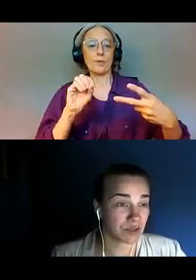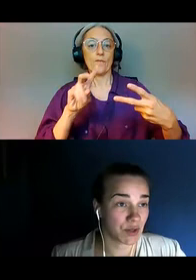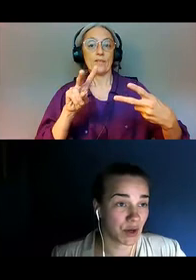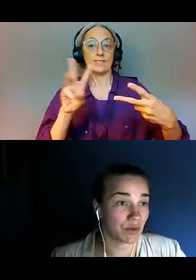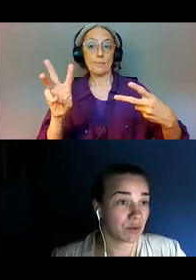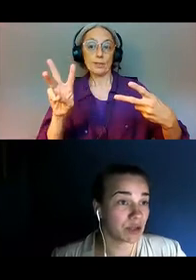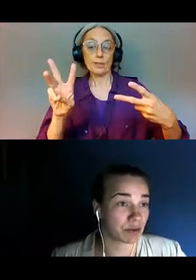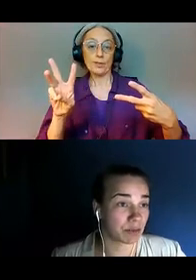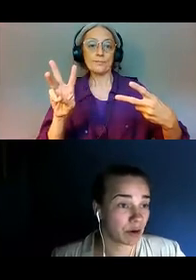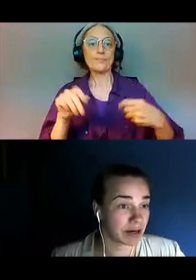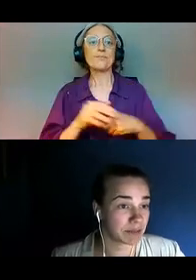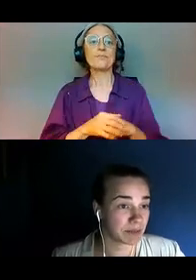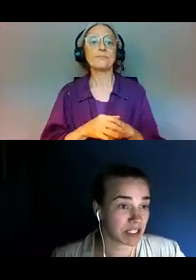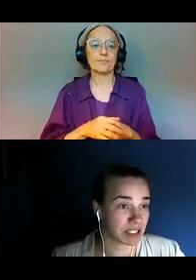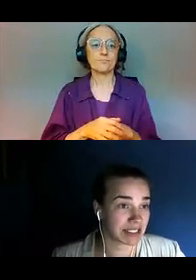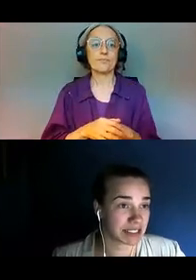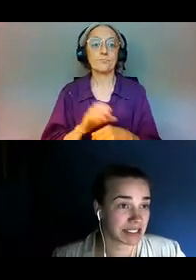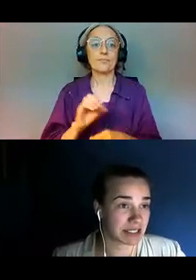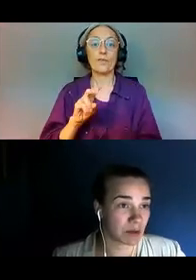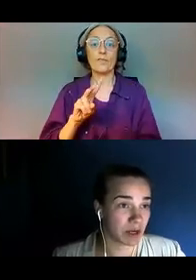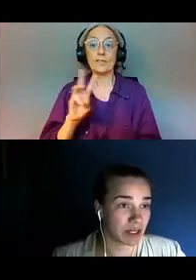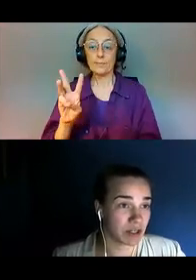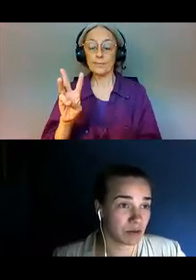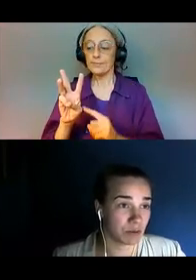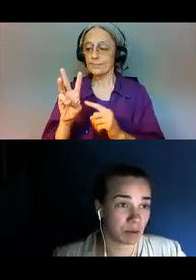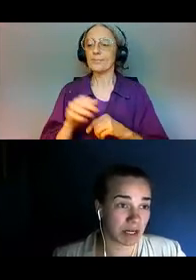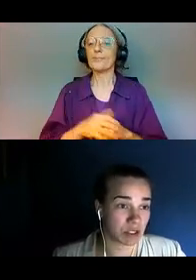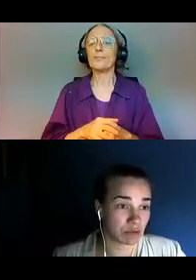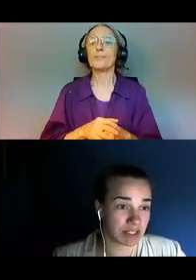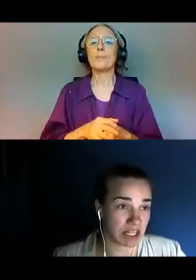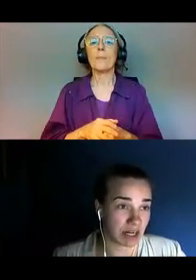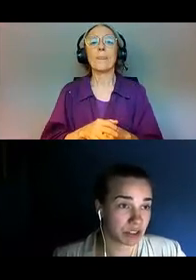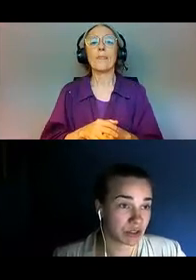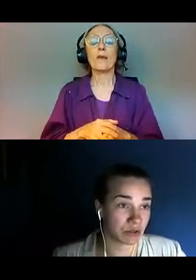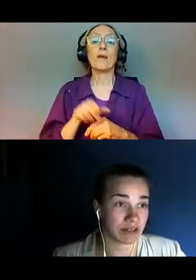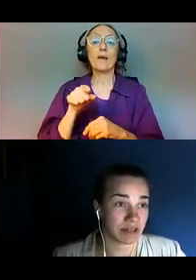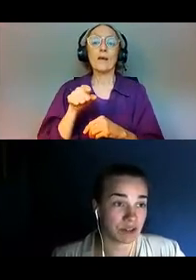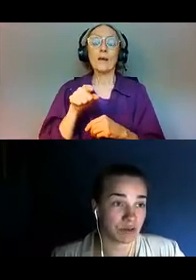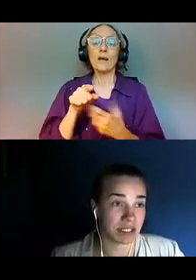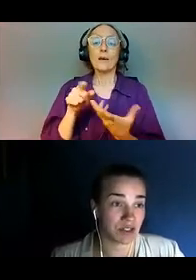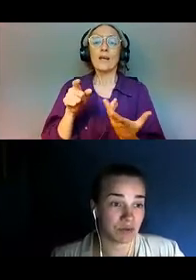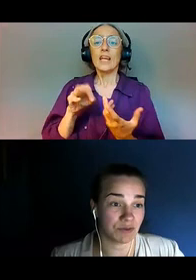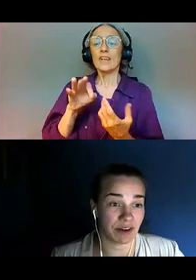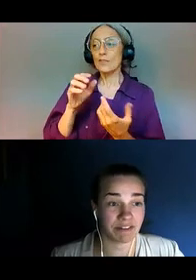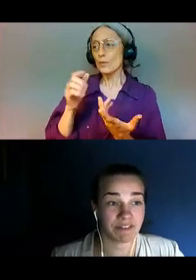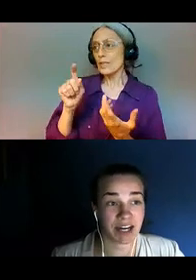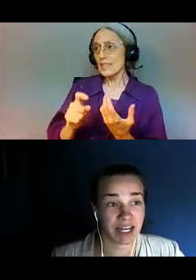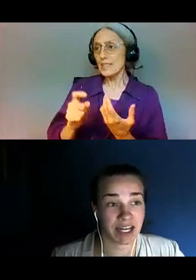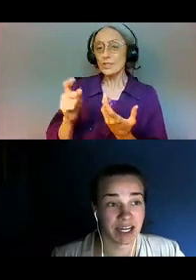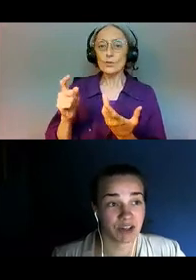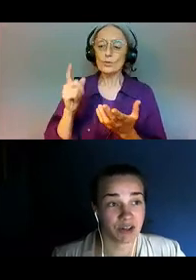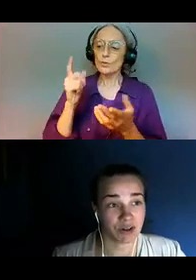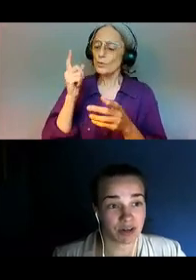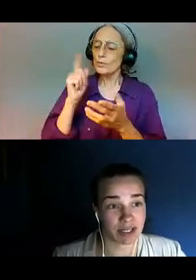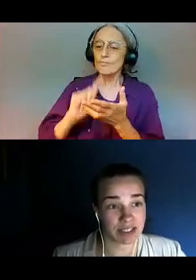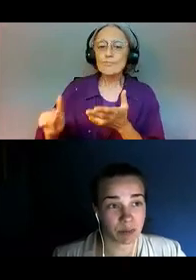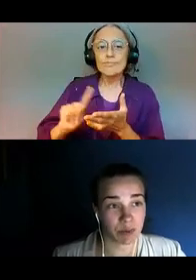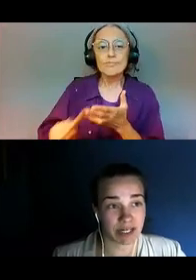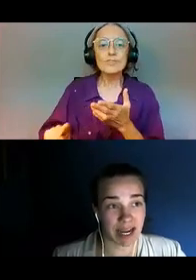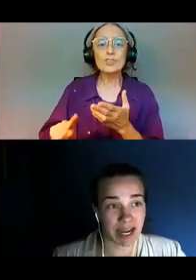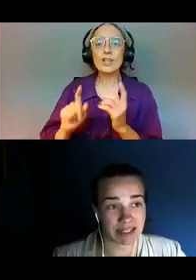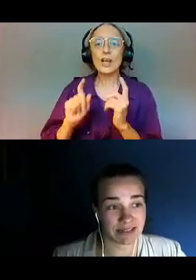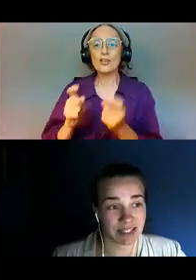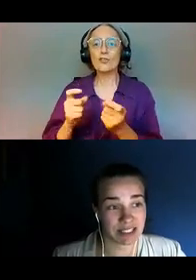OVW. So your program specialist is someone you would want to reach out to if you need to verify your